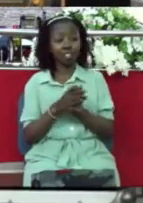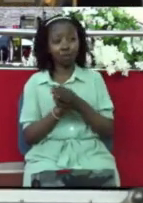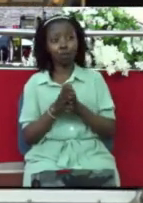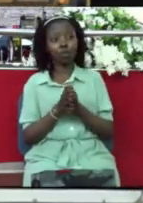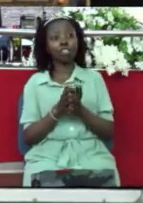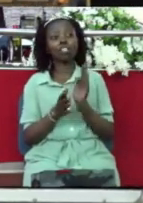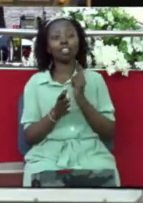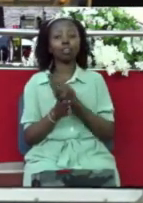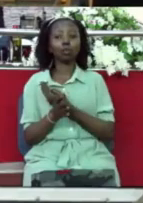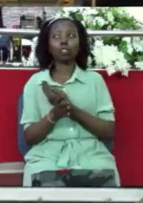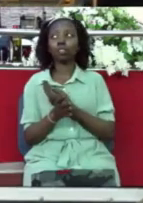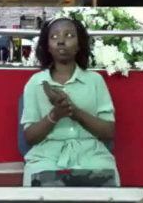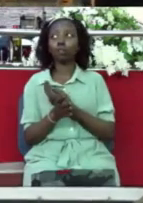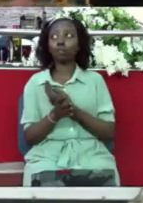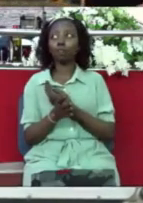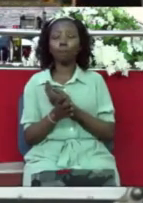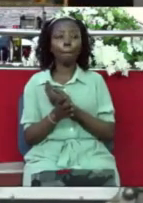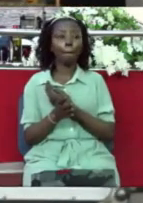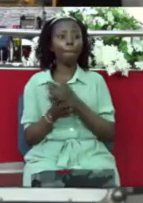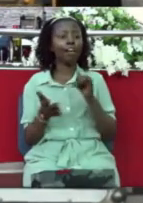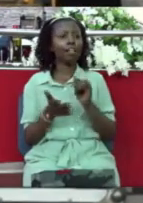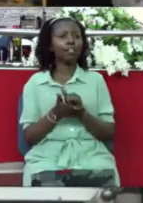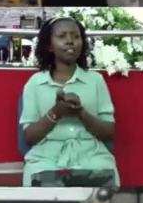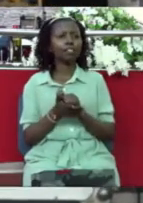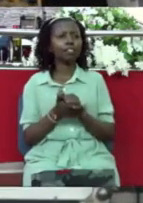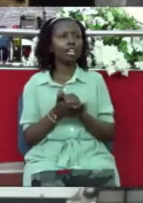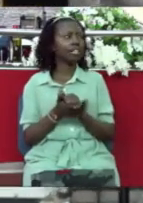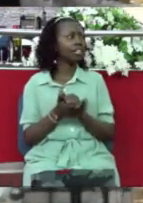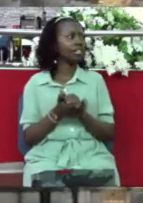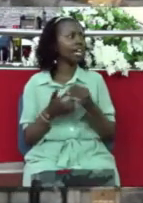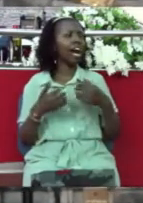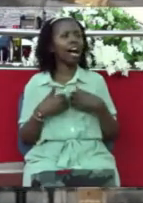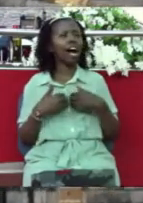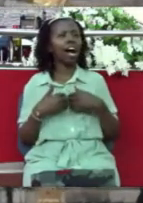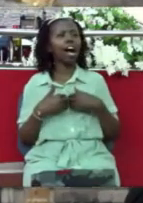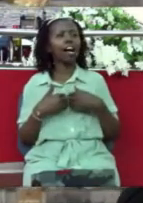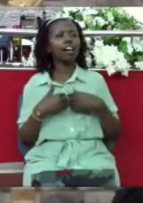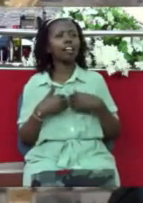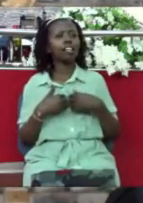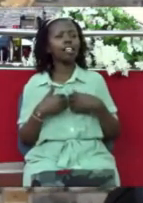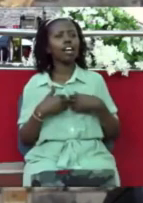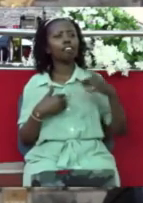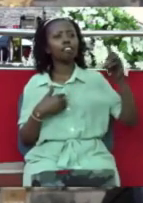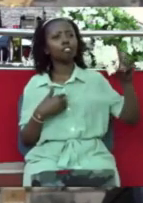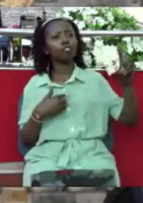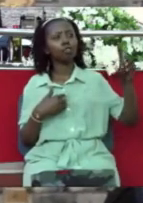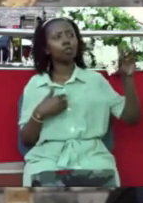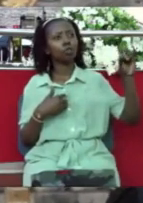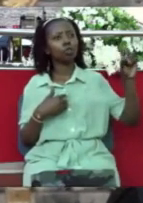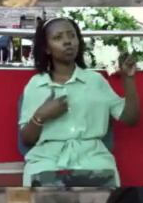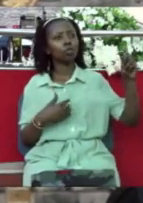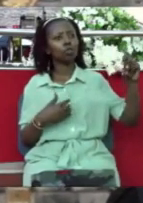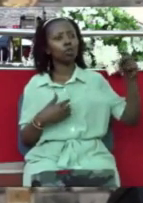us. Kwamba hawa walikuwa na punda. That they used to have a donkey.